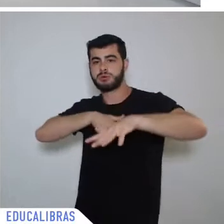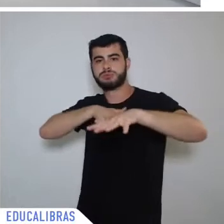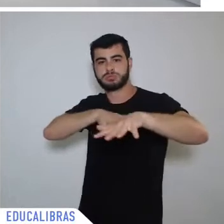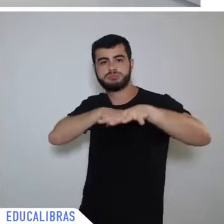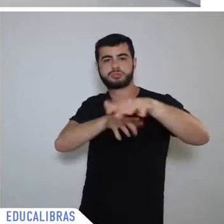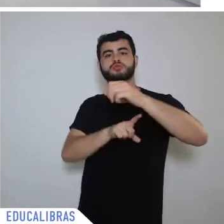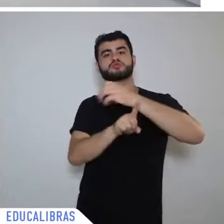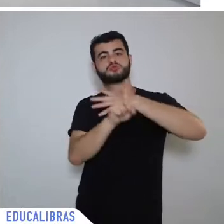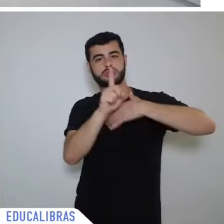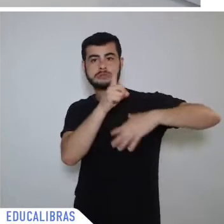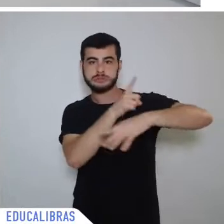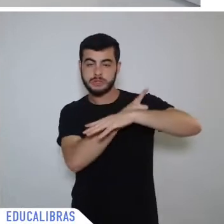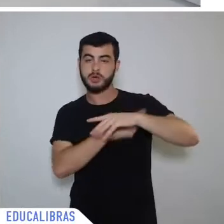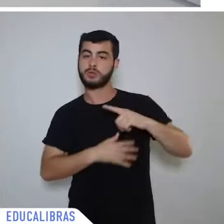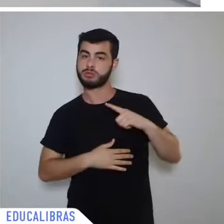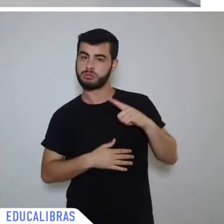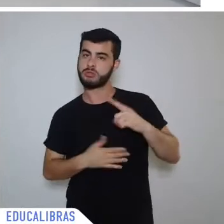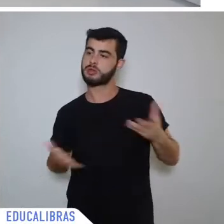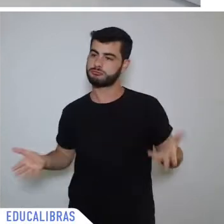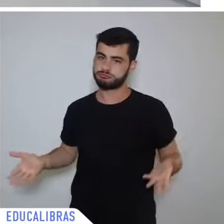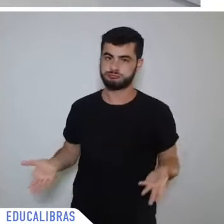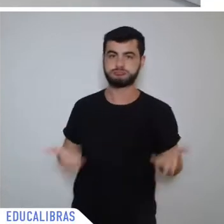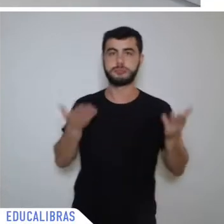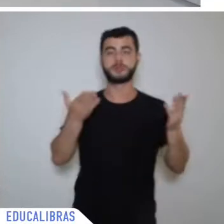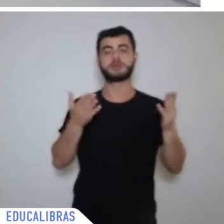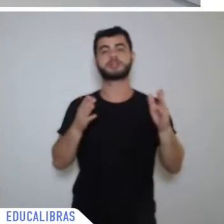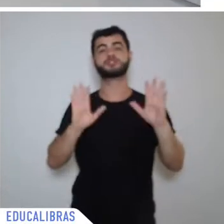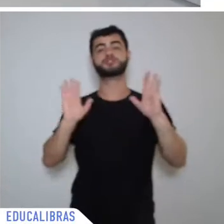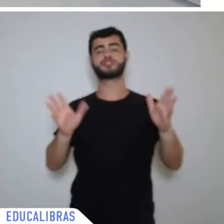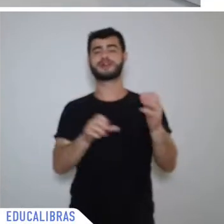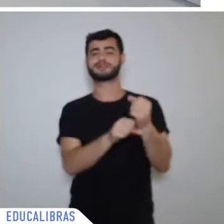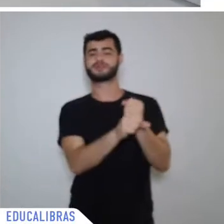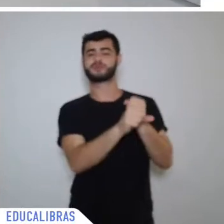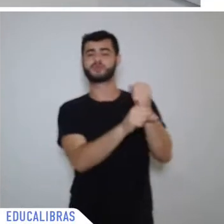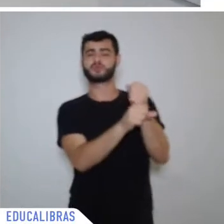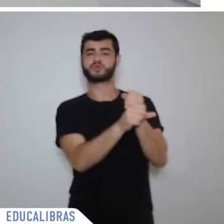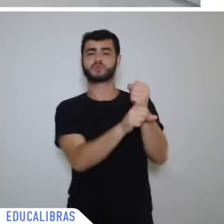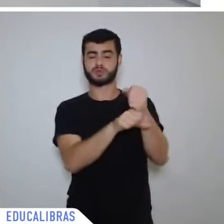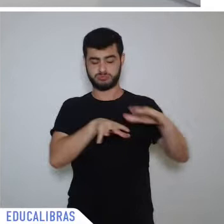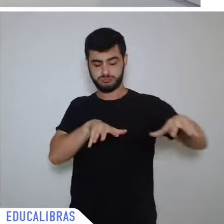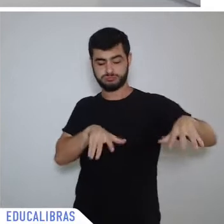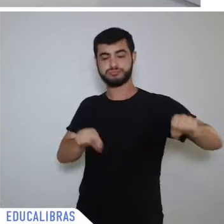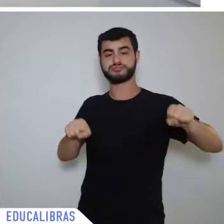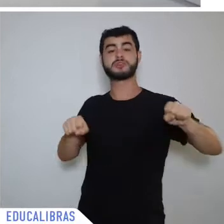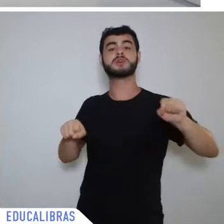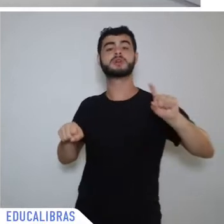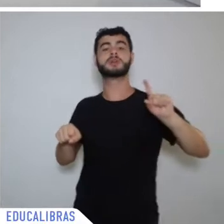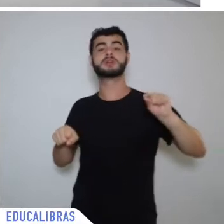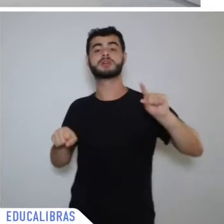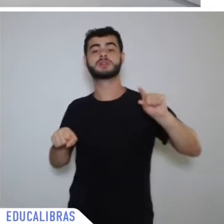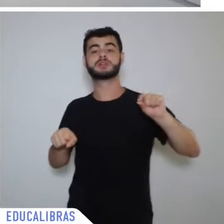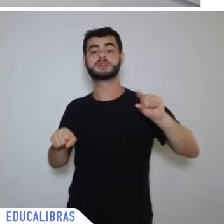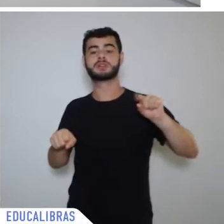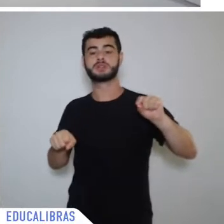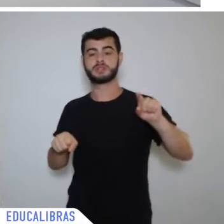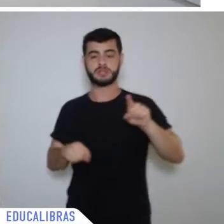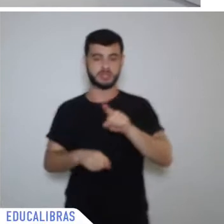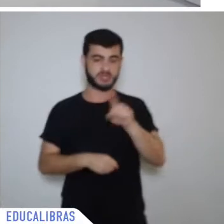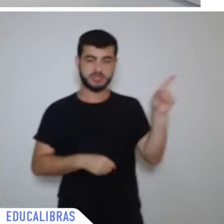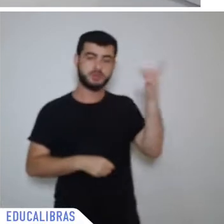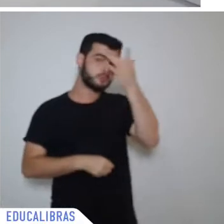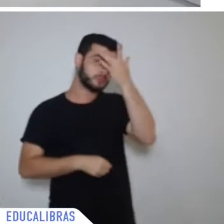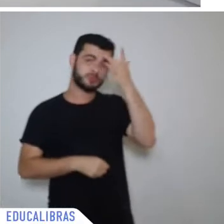of social movements. And right now, this is being occupied